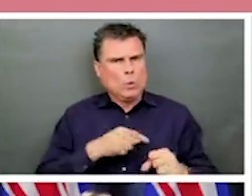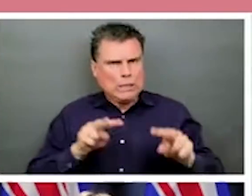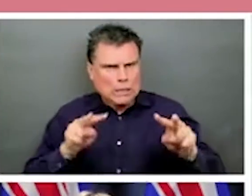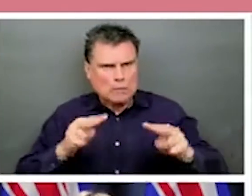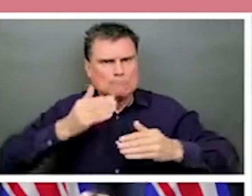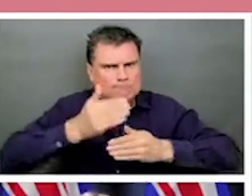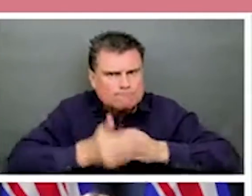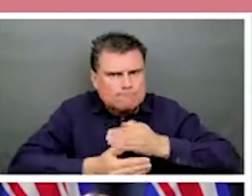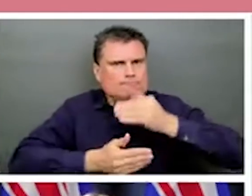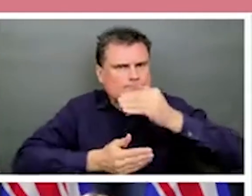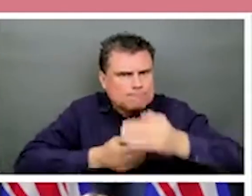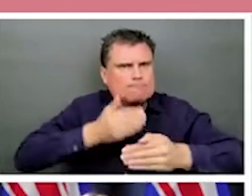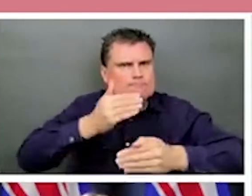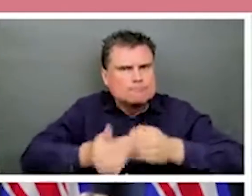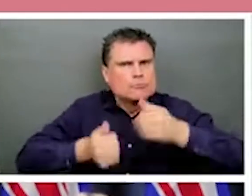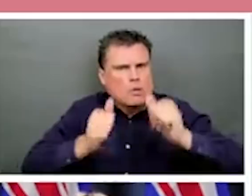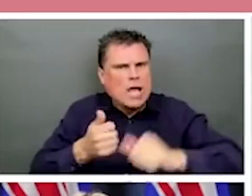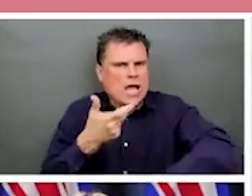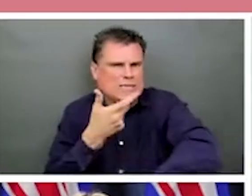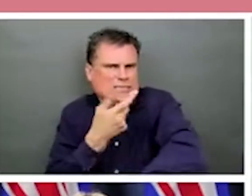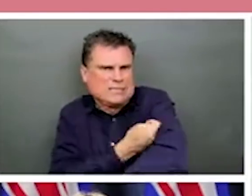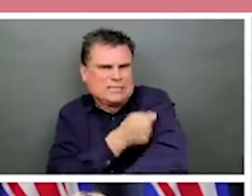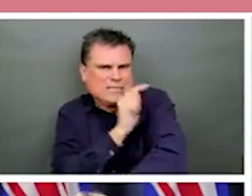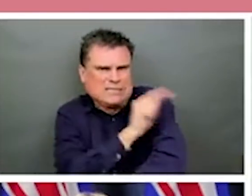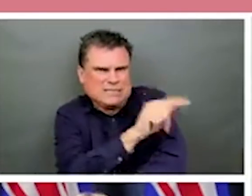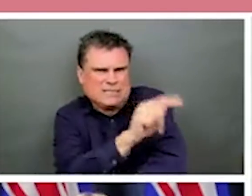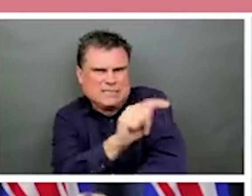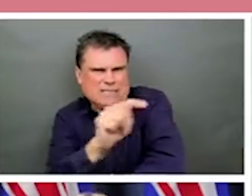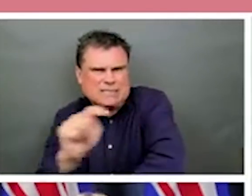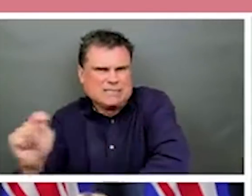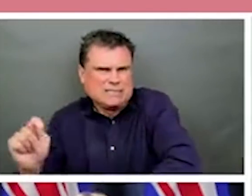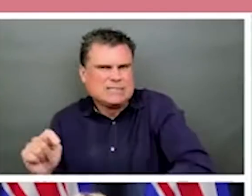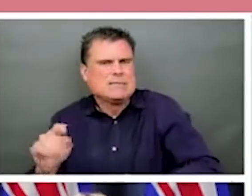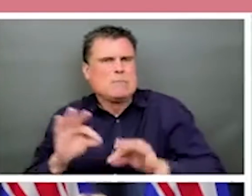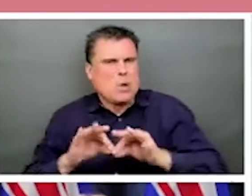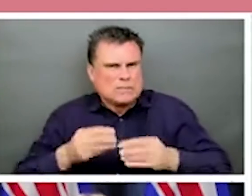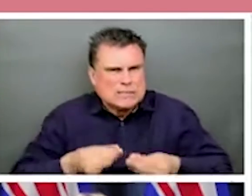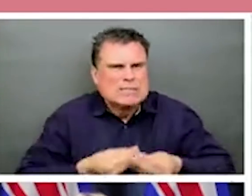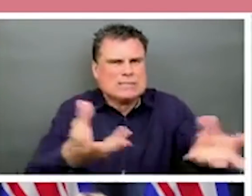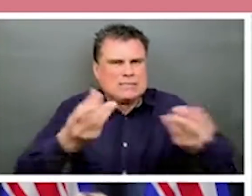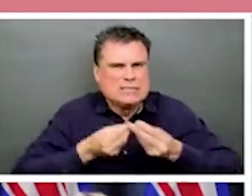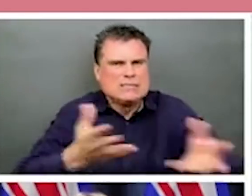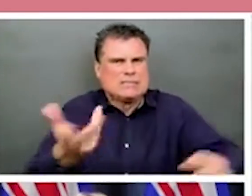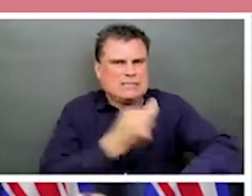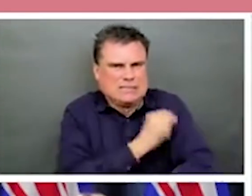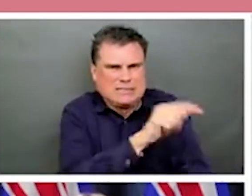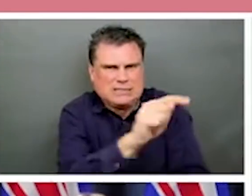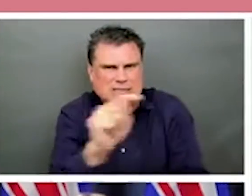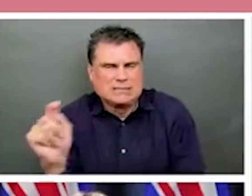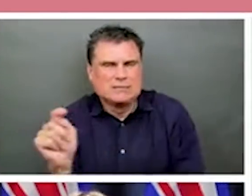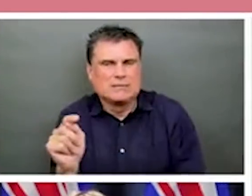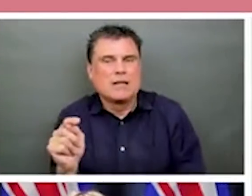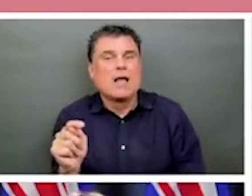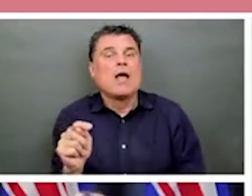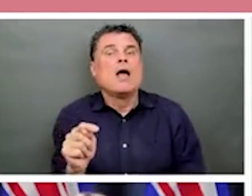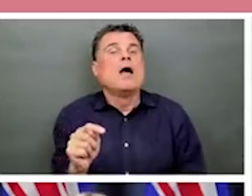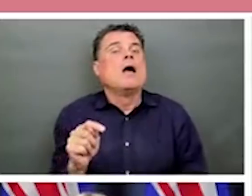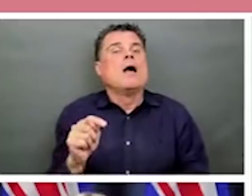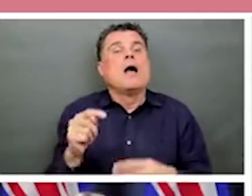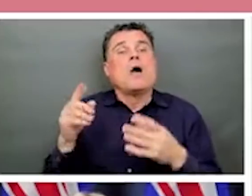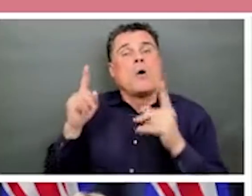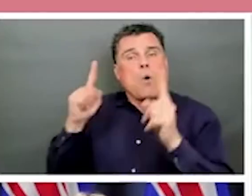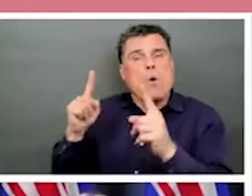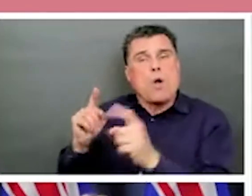possible into as many people as possible helps break those chains of transmission, those clusters and outbreaks in our community, as